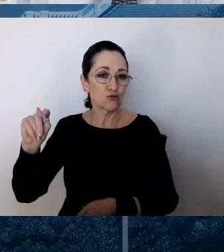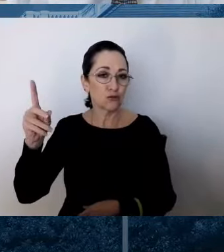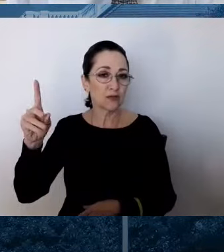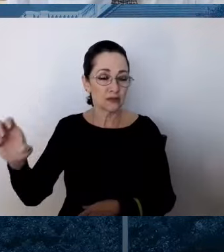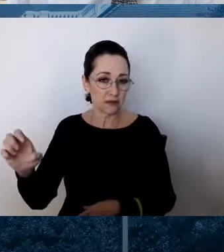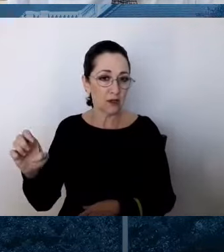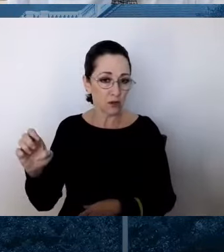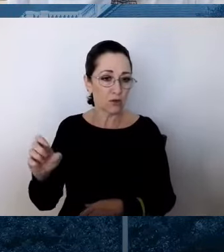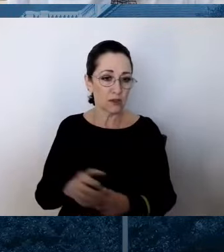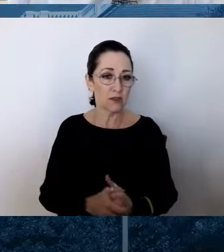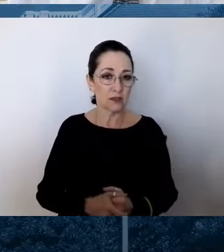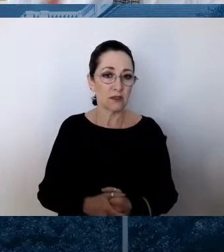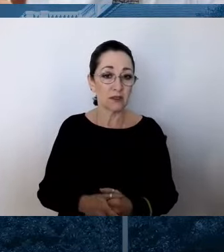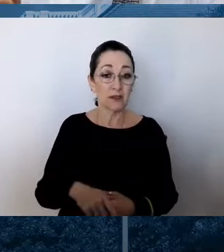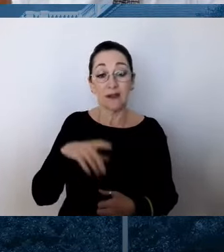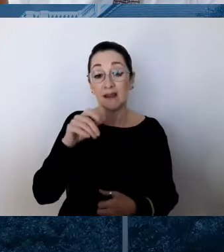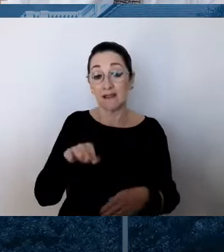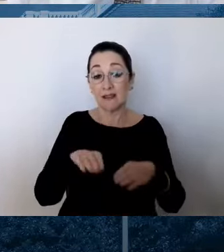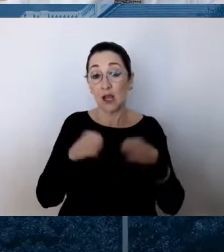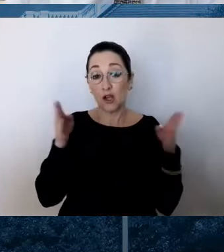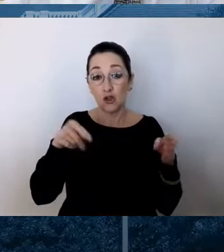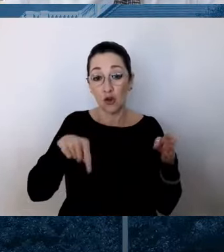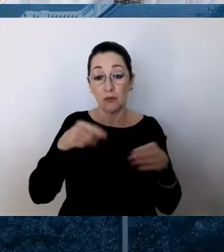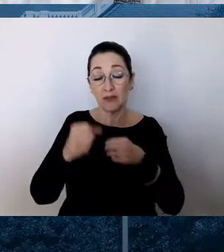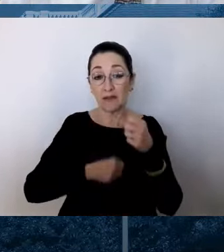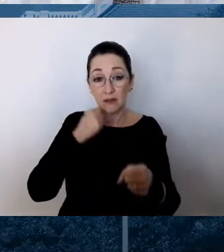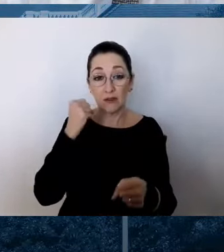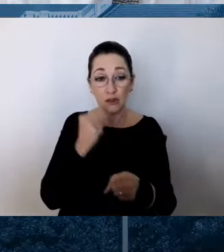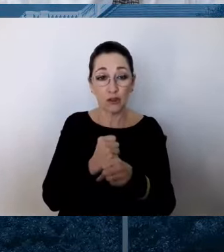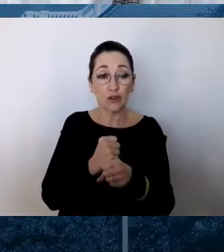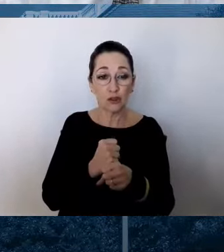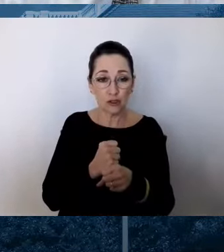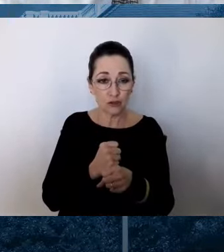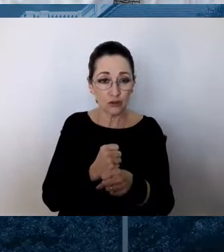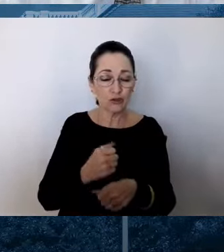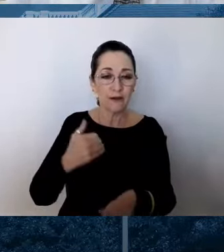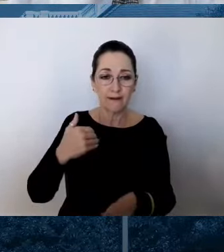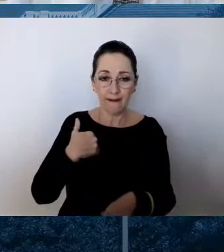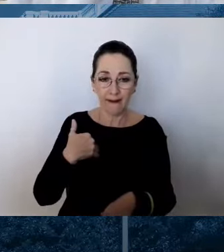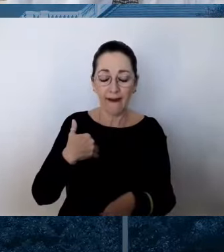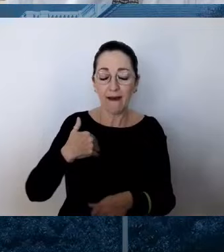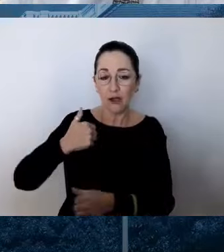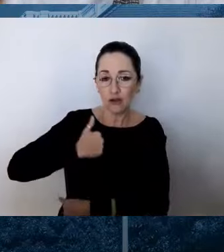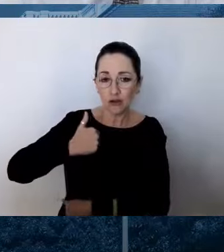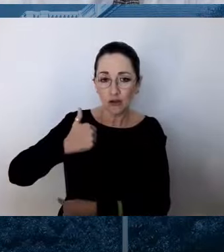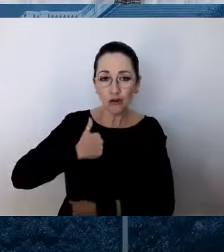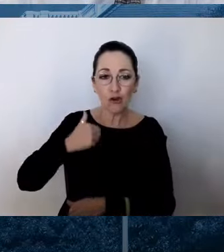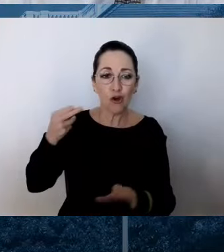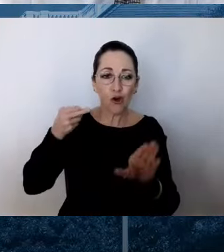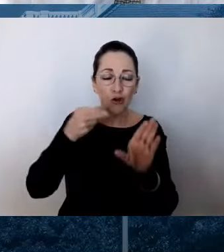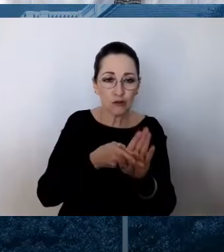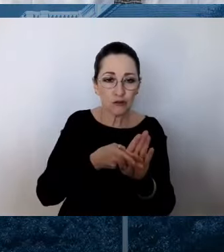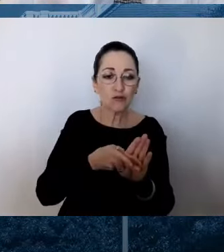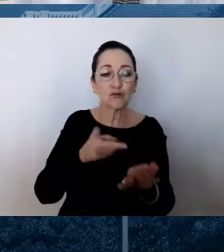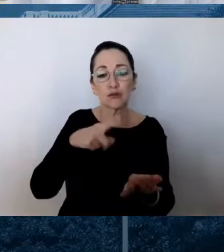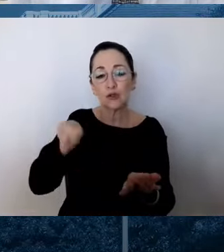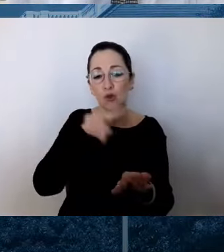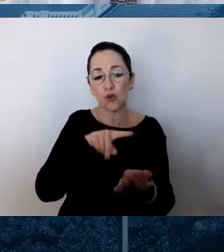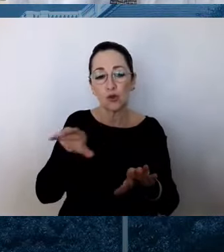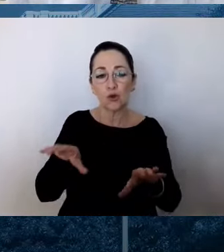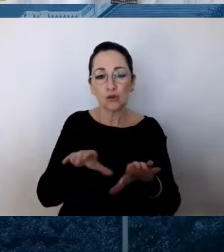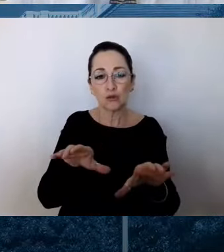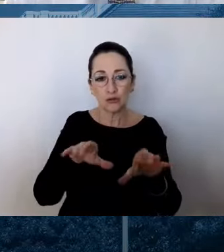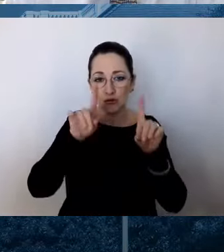up, earlier this year. They've been worked with by the Guard, Public Health, and our partners at Curative. They'll do testing there. They'll also